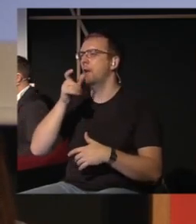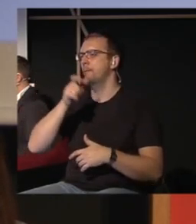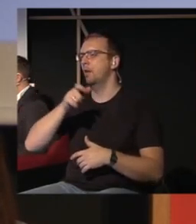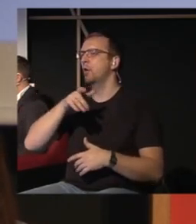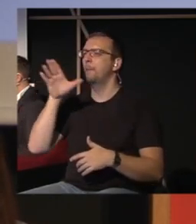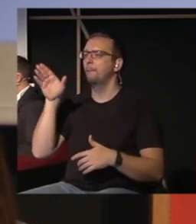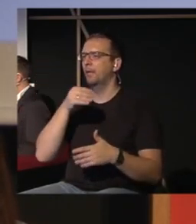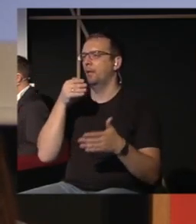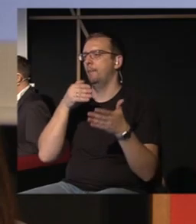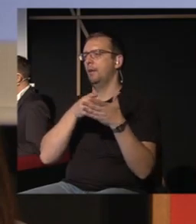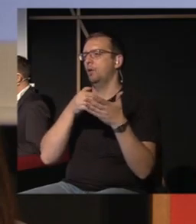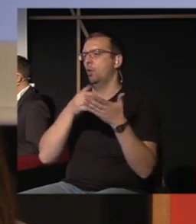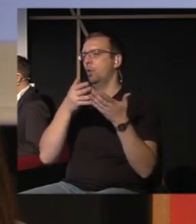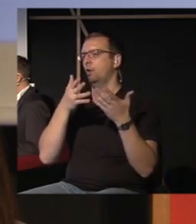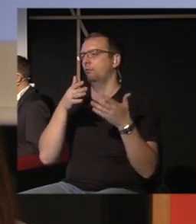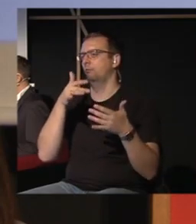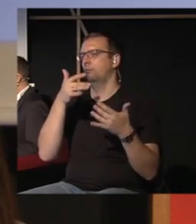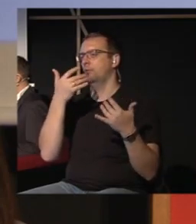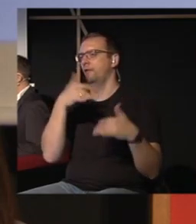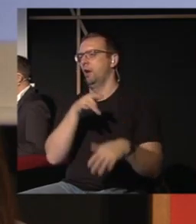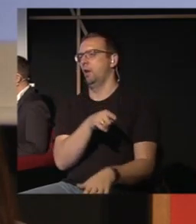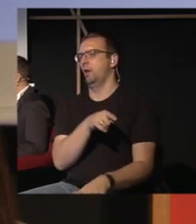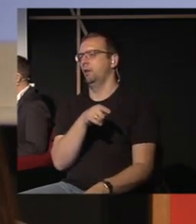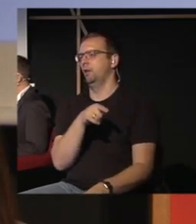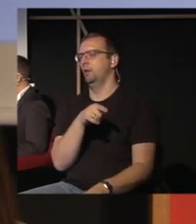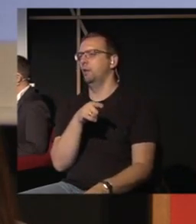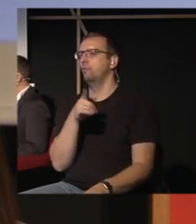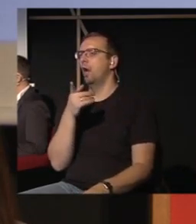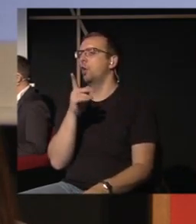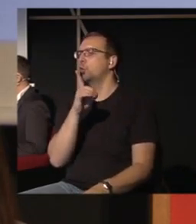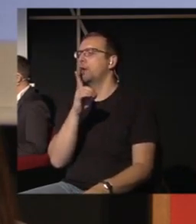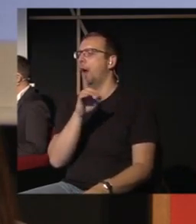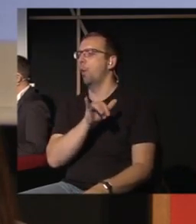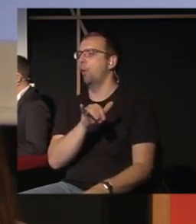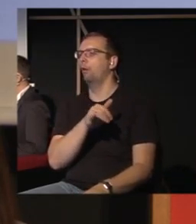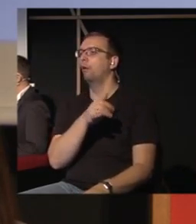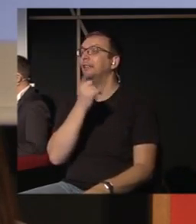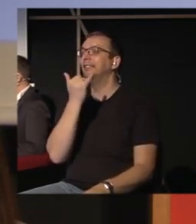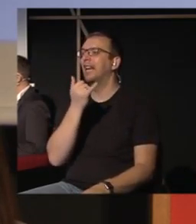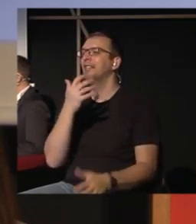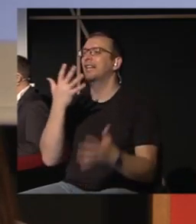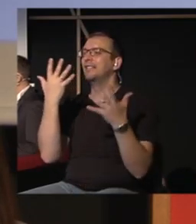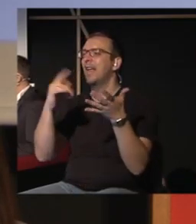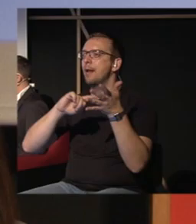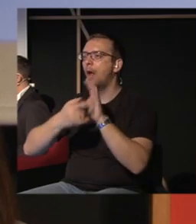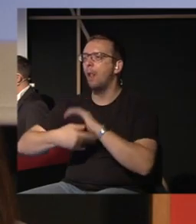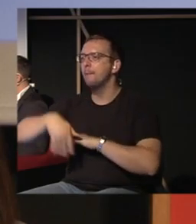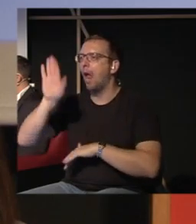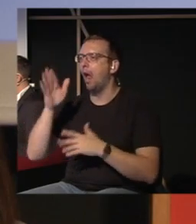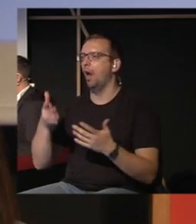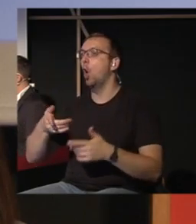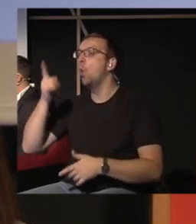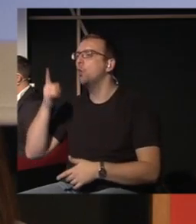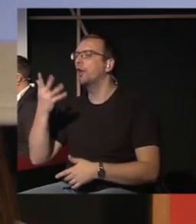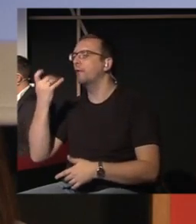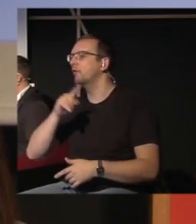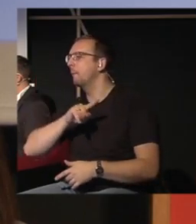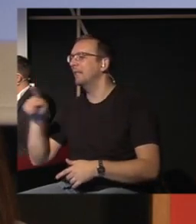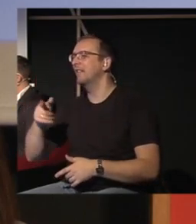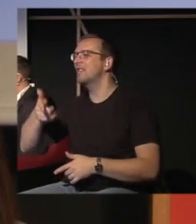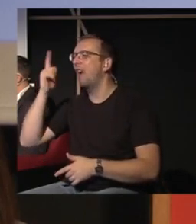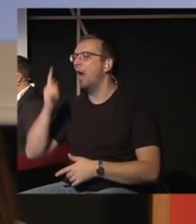150 blind fans, deaf fans, fans with different kind of learning disabilities, and I